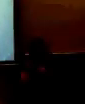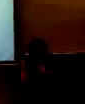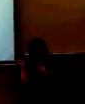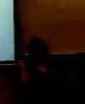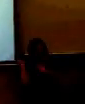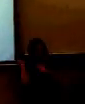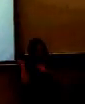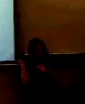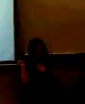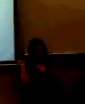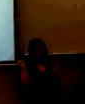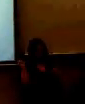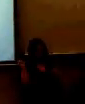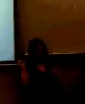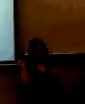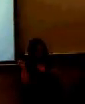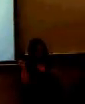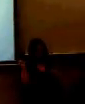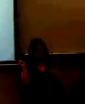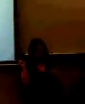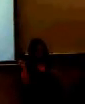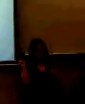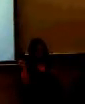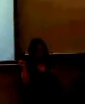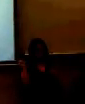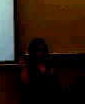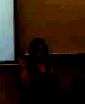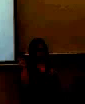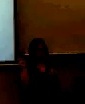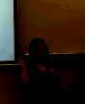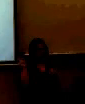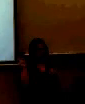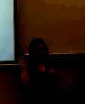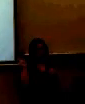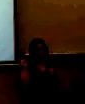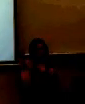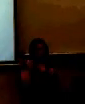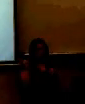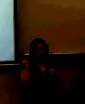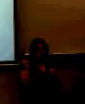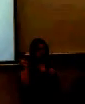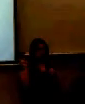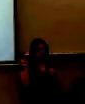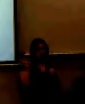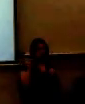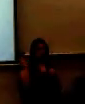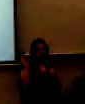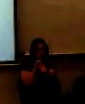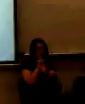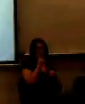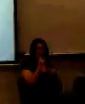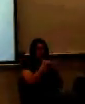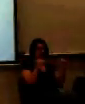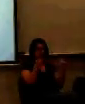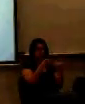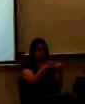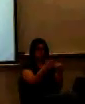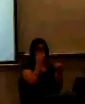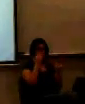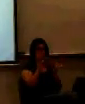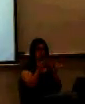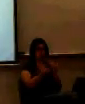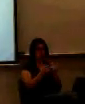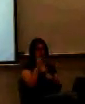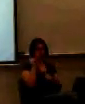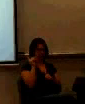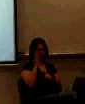testing. And mainly so you're prepping yourself for being able to do the ID in the lab. So most of this you're going